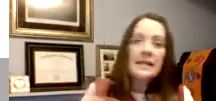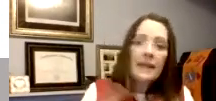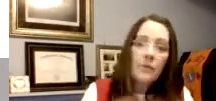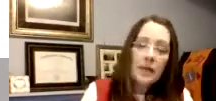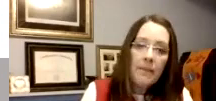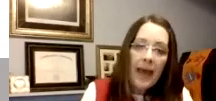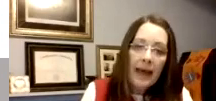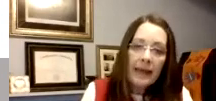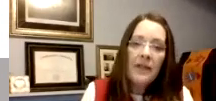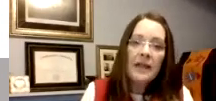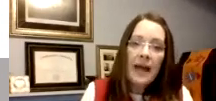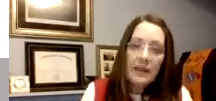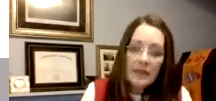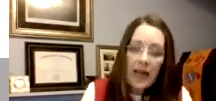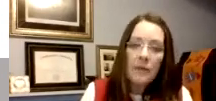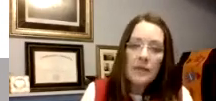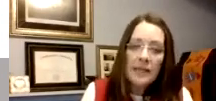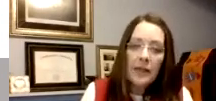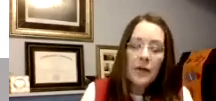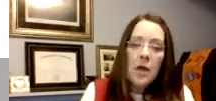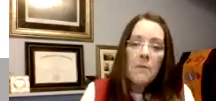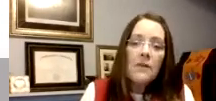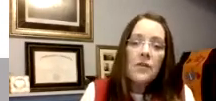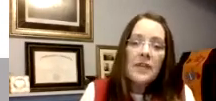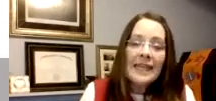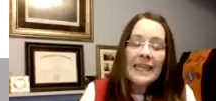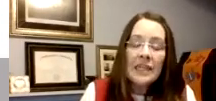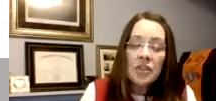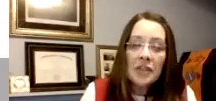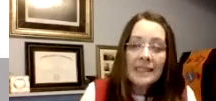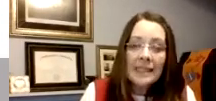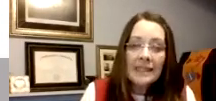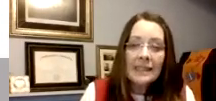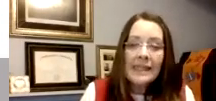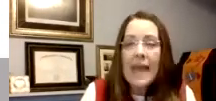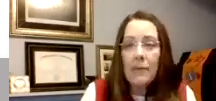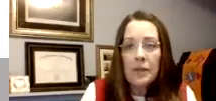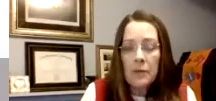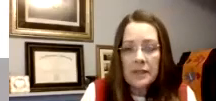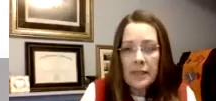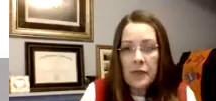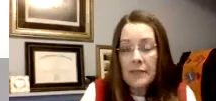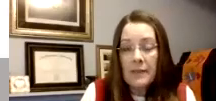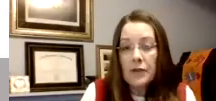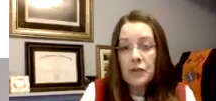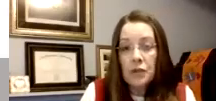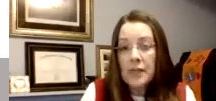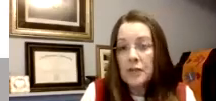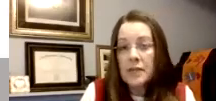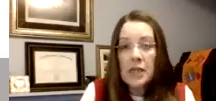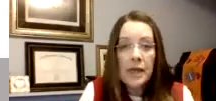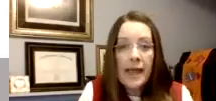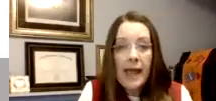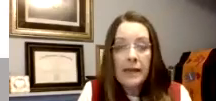he's able to come back and then kind of tie them all together. But for the initial instance, he can't put them all together. He can maybe do the two. He can do